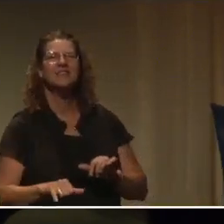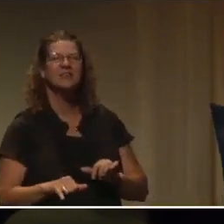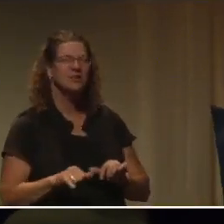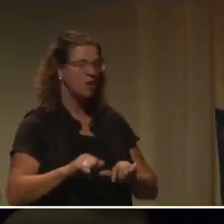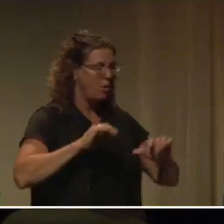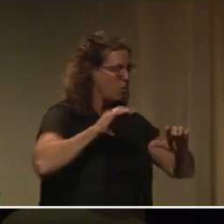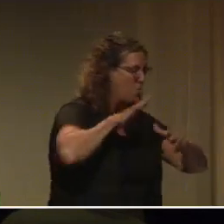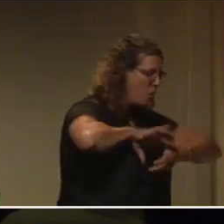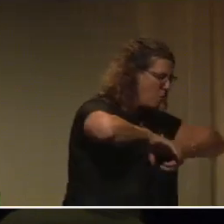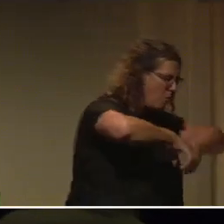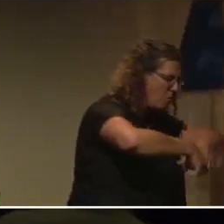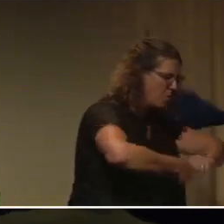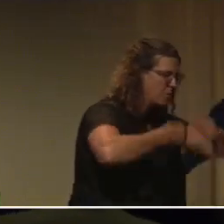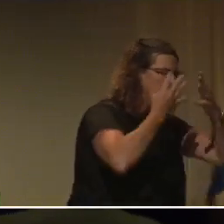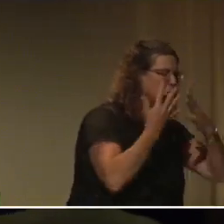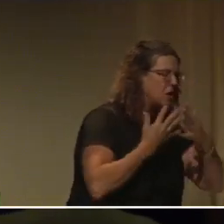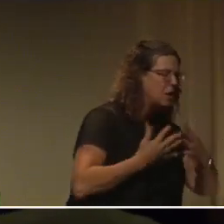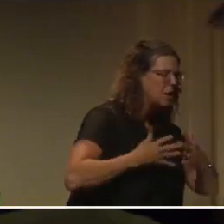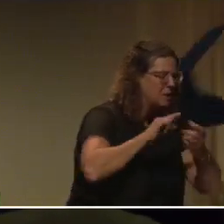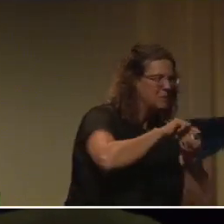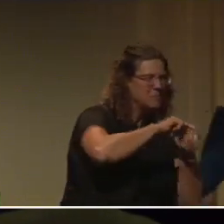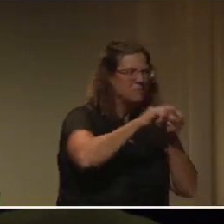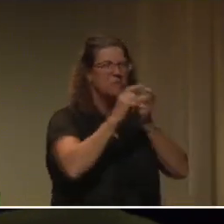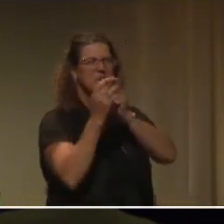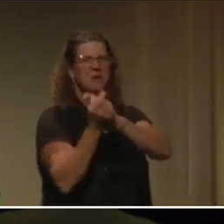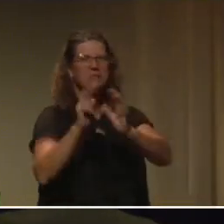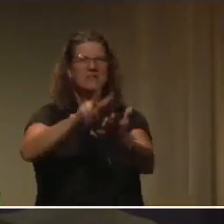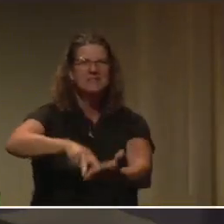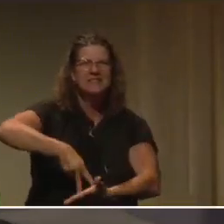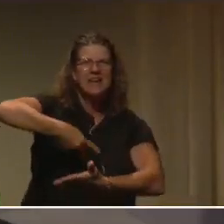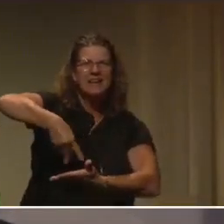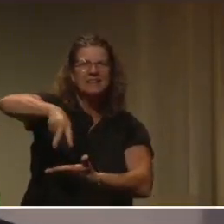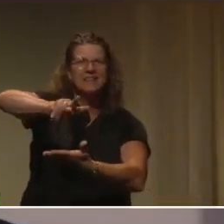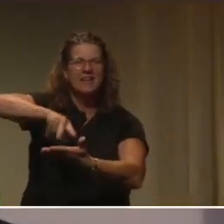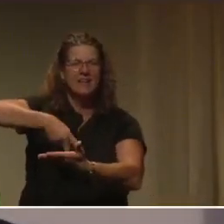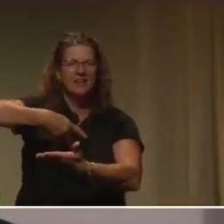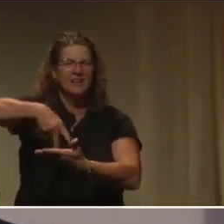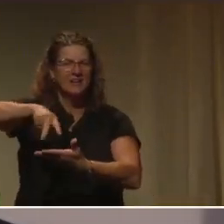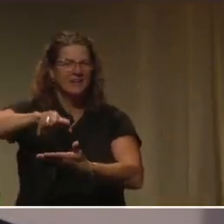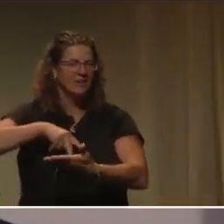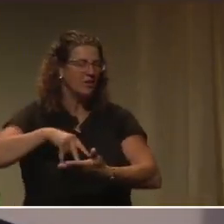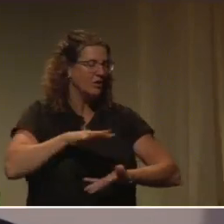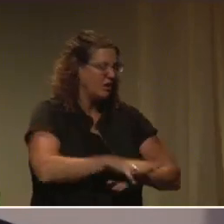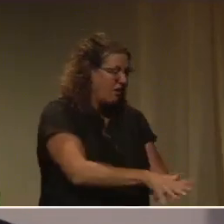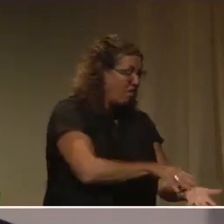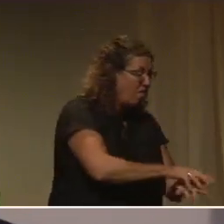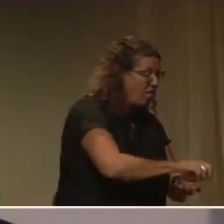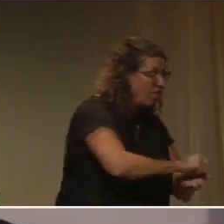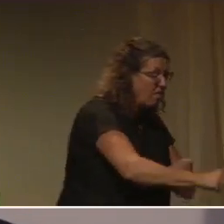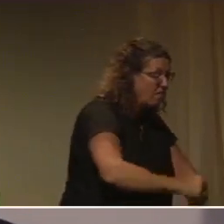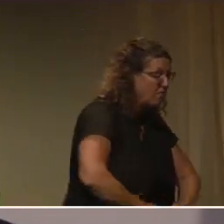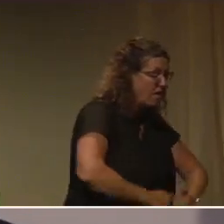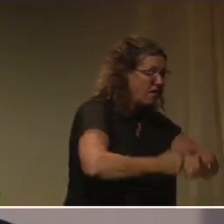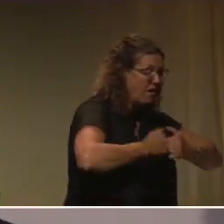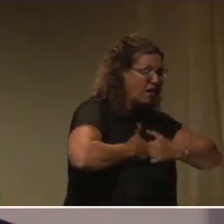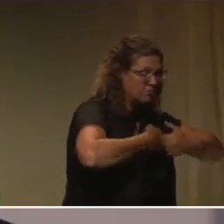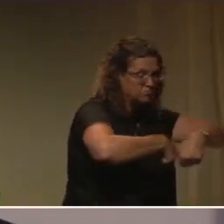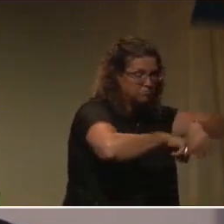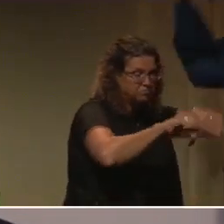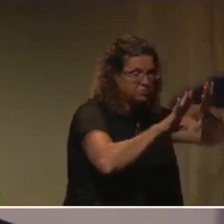can. You turn mourning to dancing. You give beauty